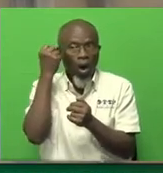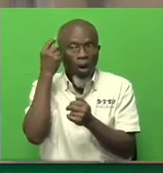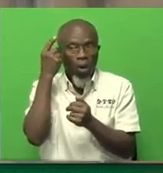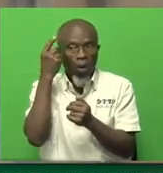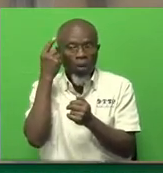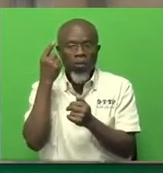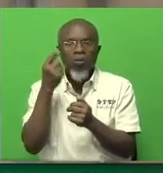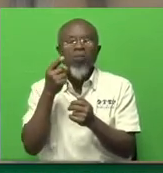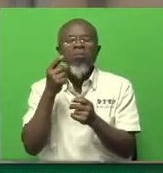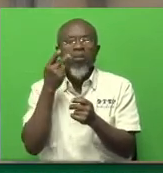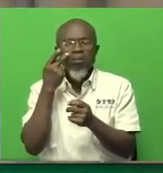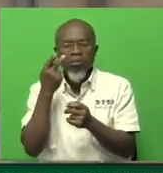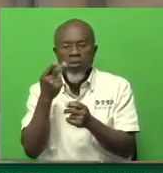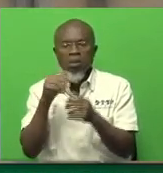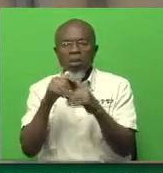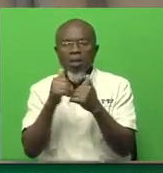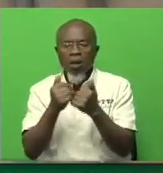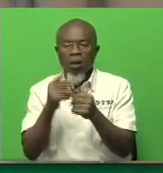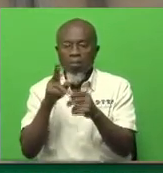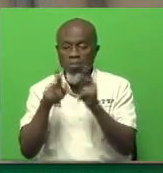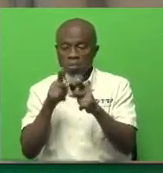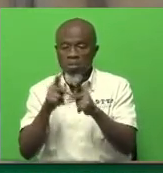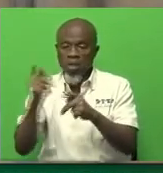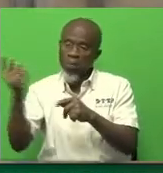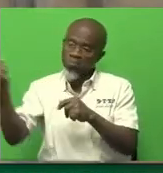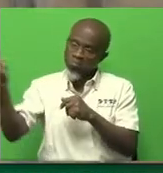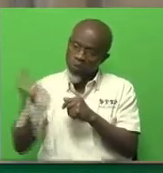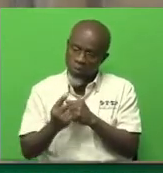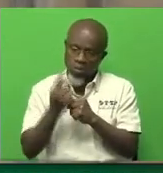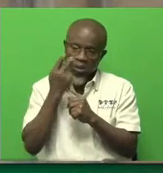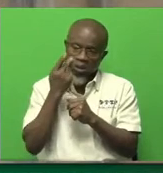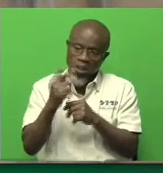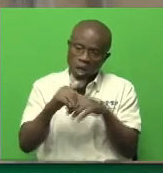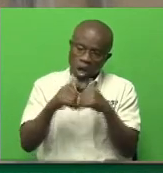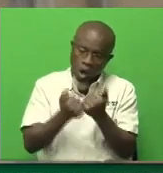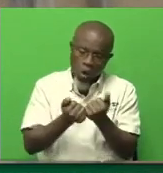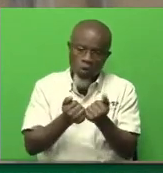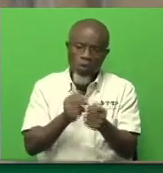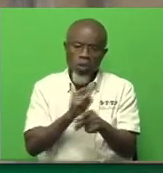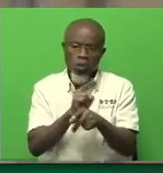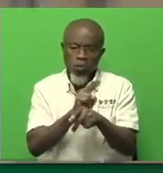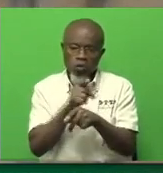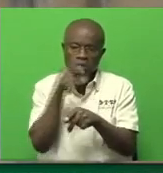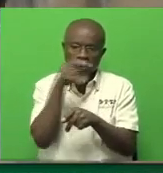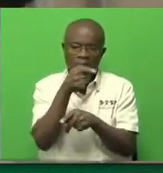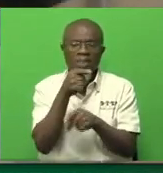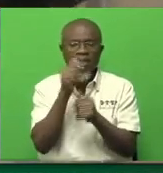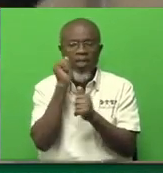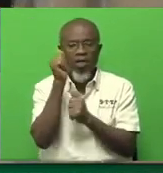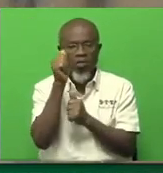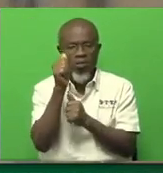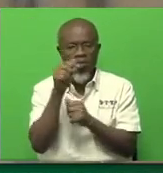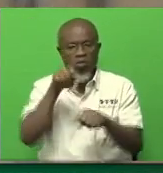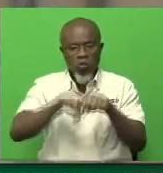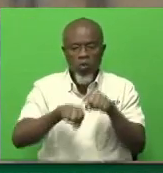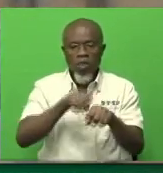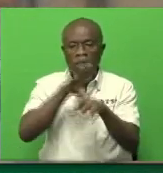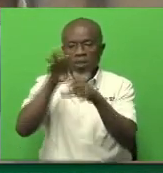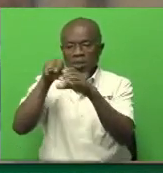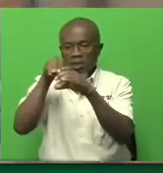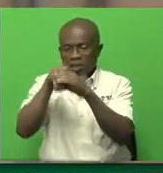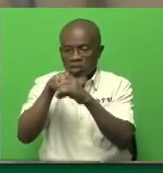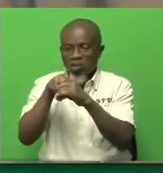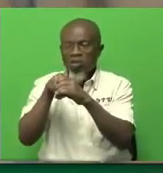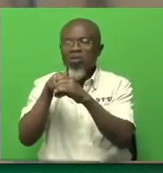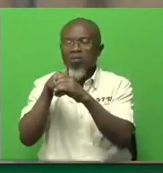come and see how that hybrid system is working so that we could introduce it because covet is